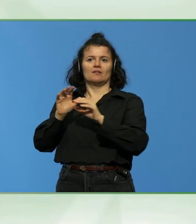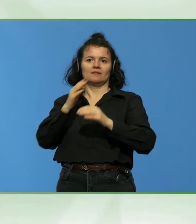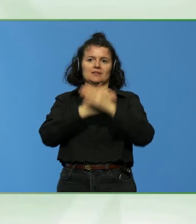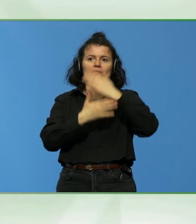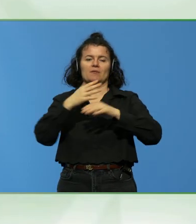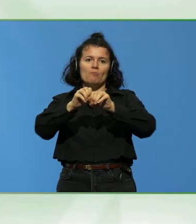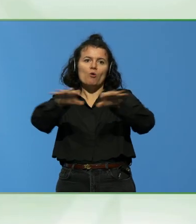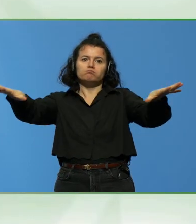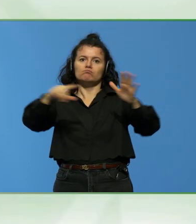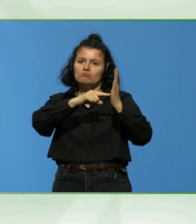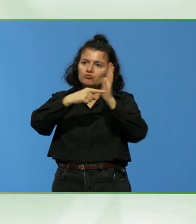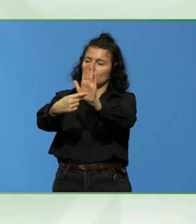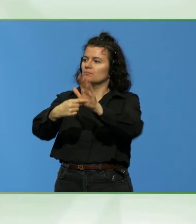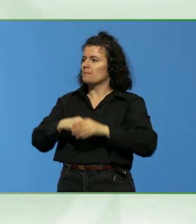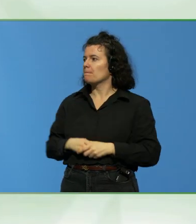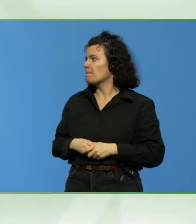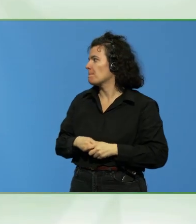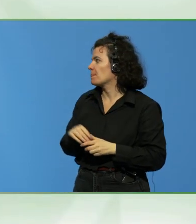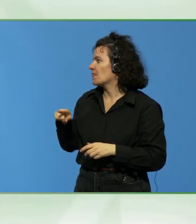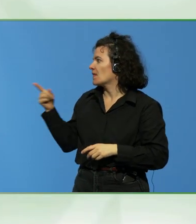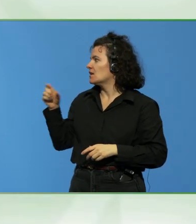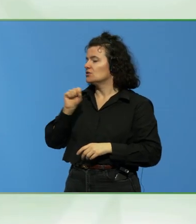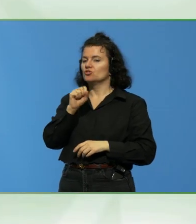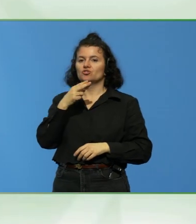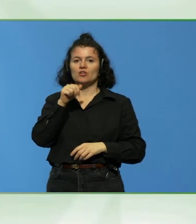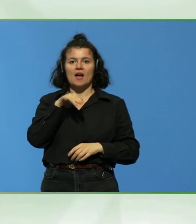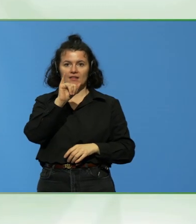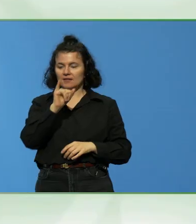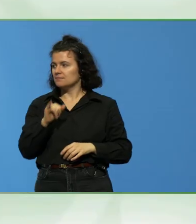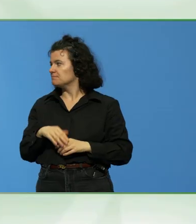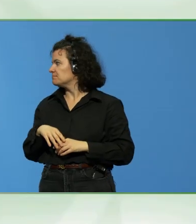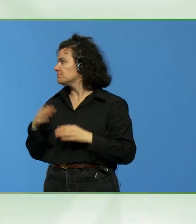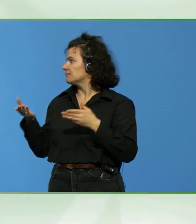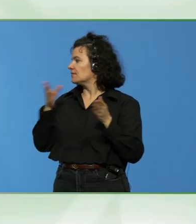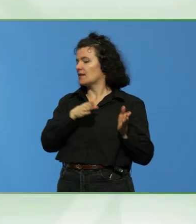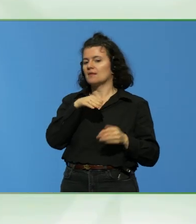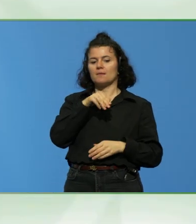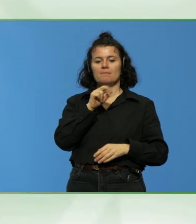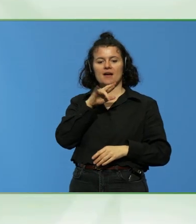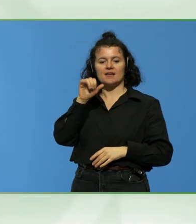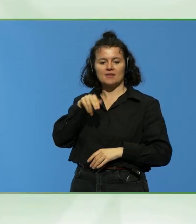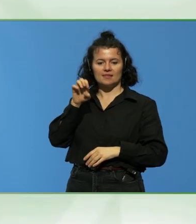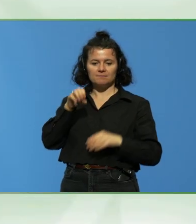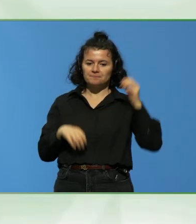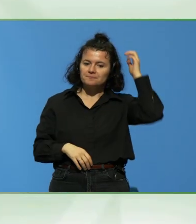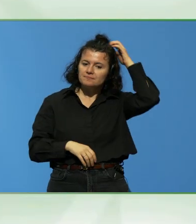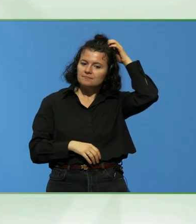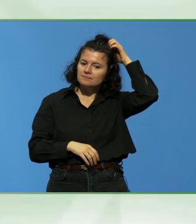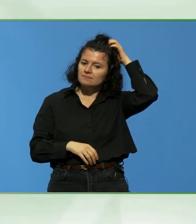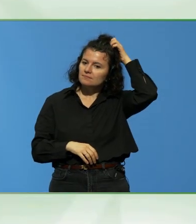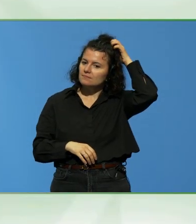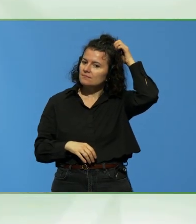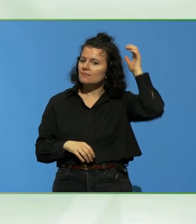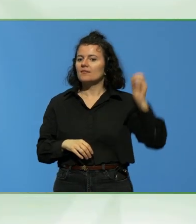I think Shani and then Marianne, yes? Please, Shani. I think the biggest barrier is the fact that it's not